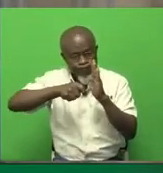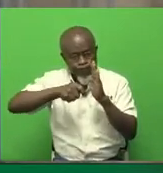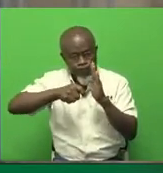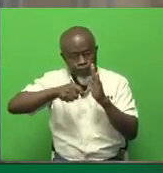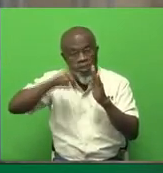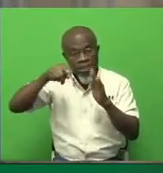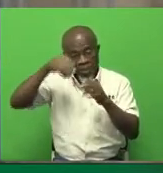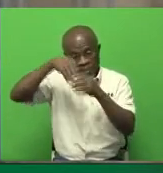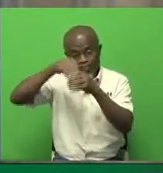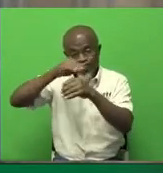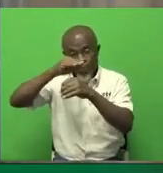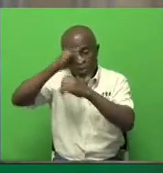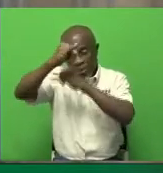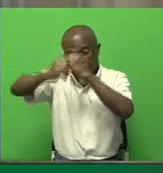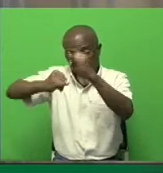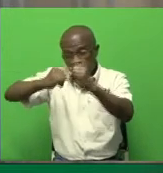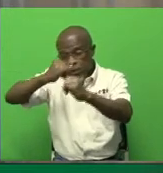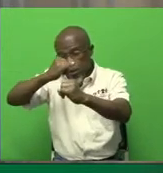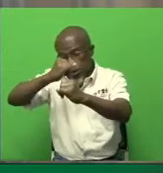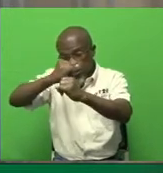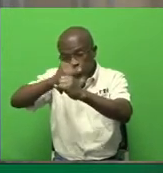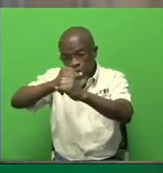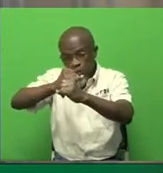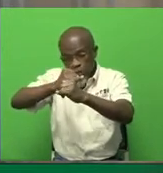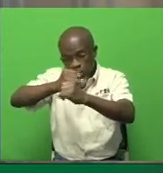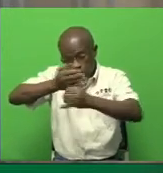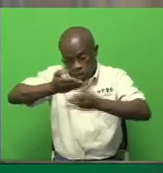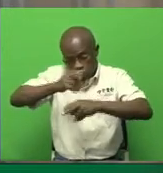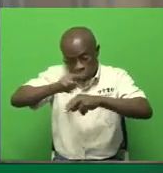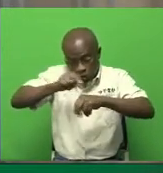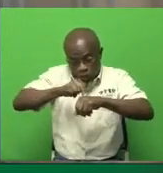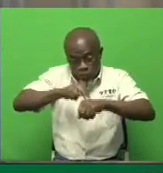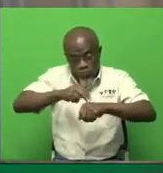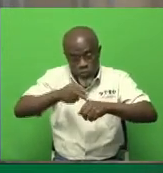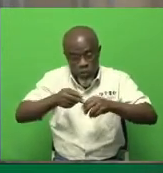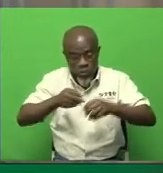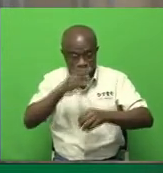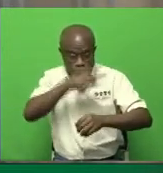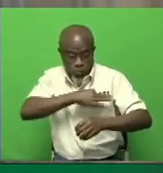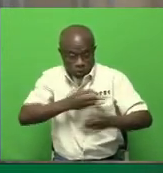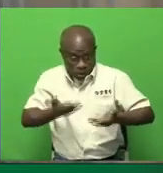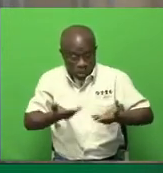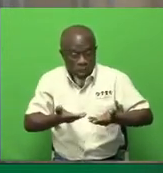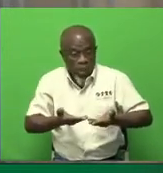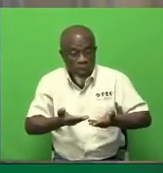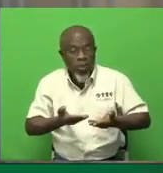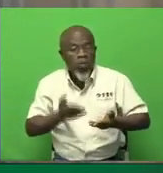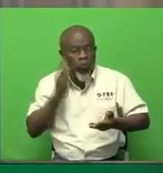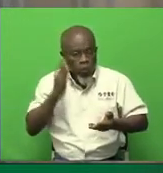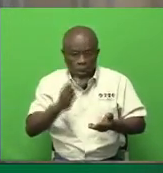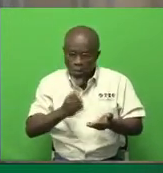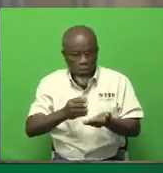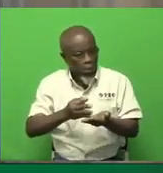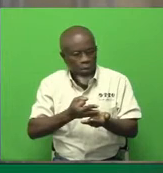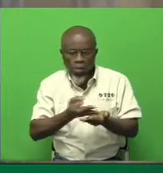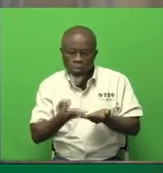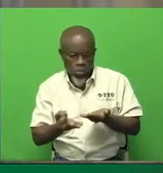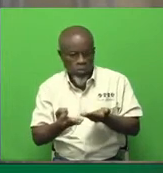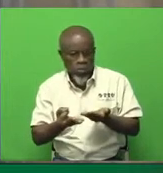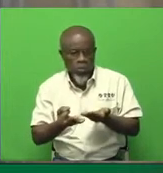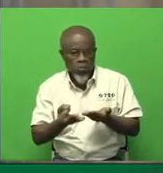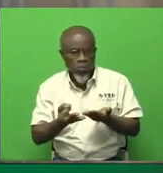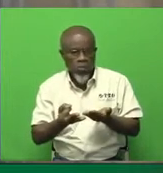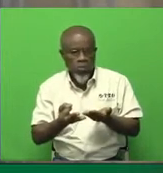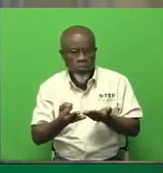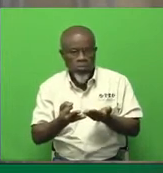lenders and investors would note that we fell from an investment grade under this government we are